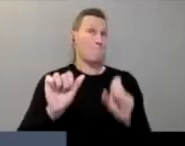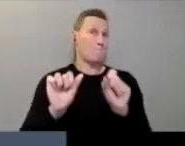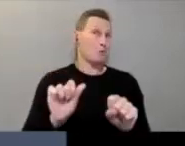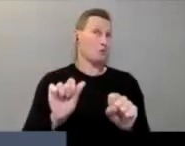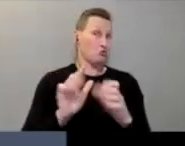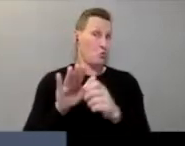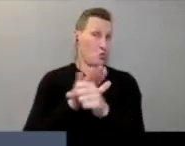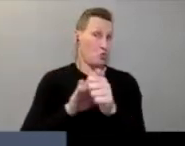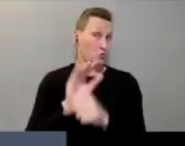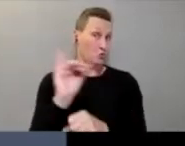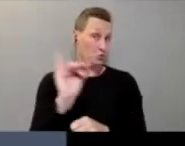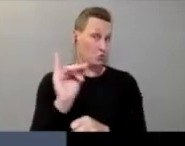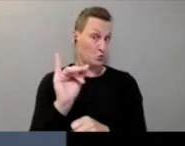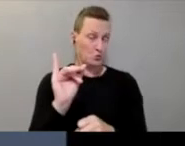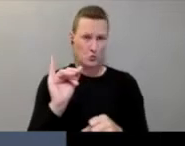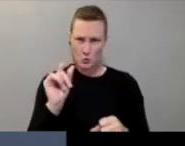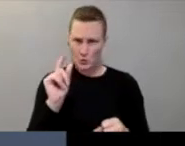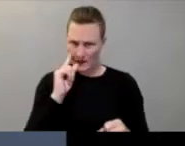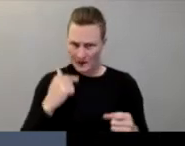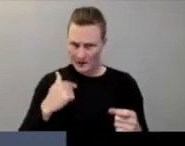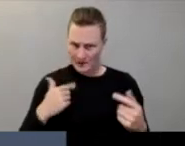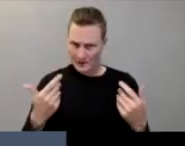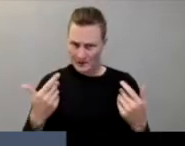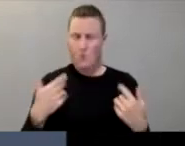that. I think we have one more slide.